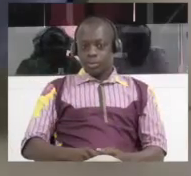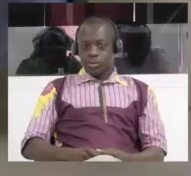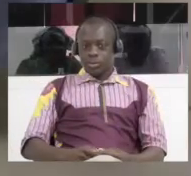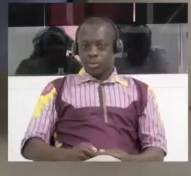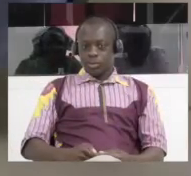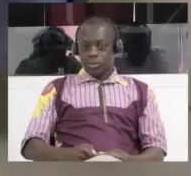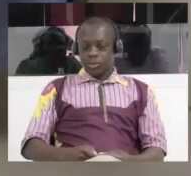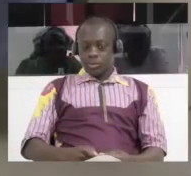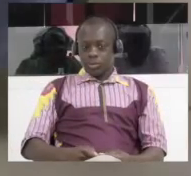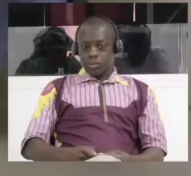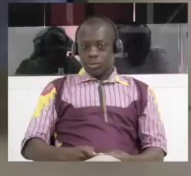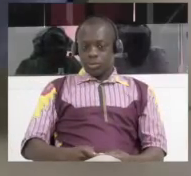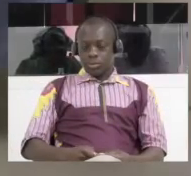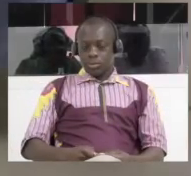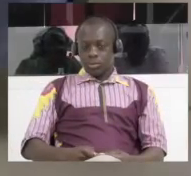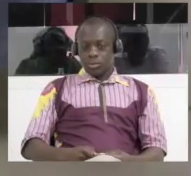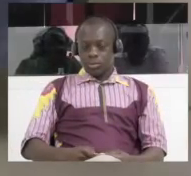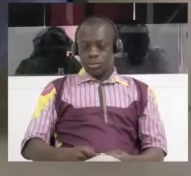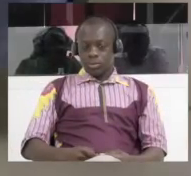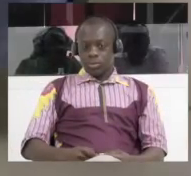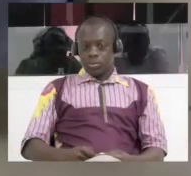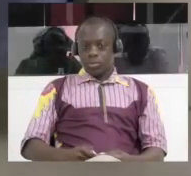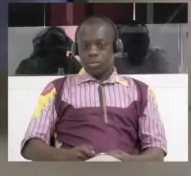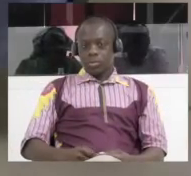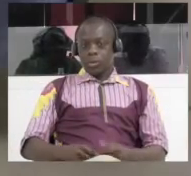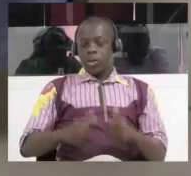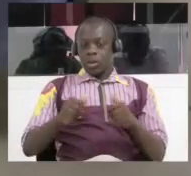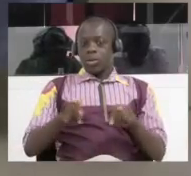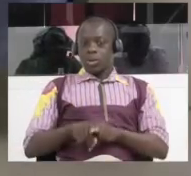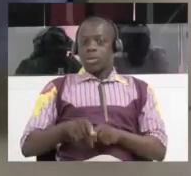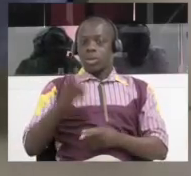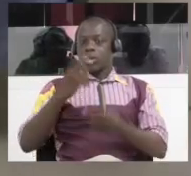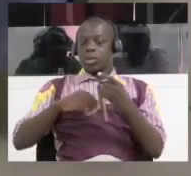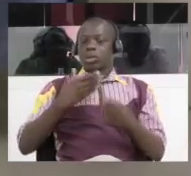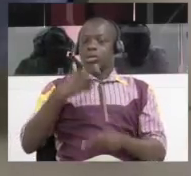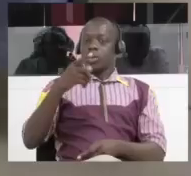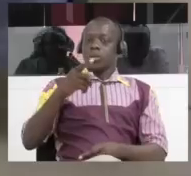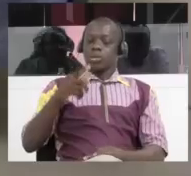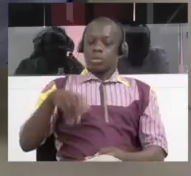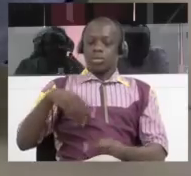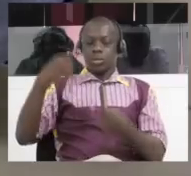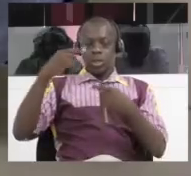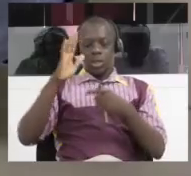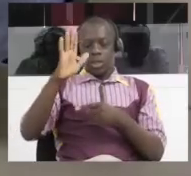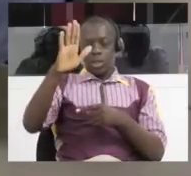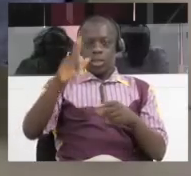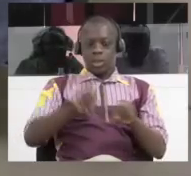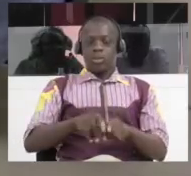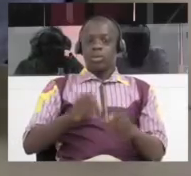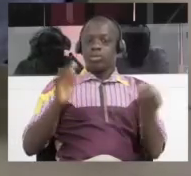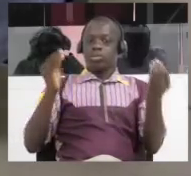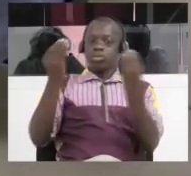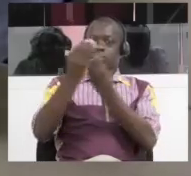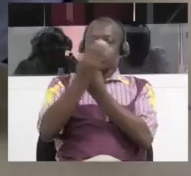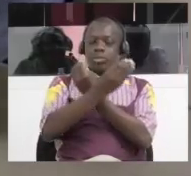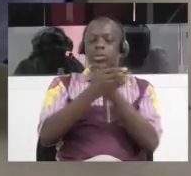Fine, we'll get to that point a bit later on, whether or not it's just exchange of letters or a proper SOFA.